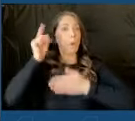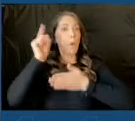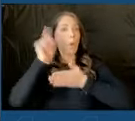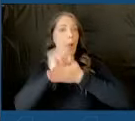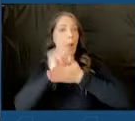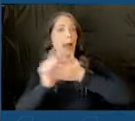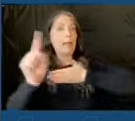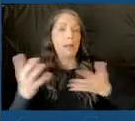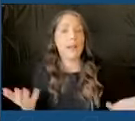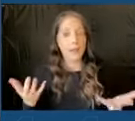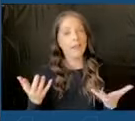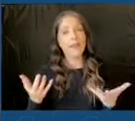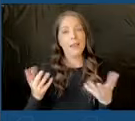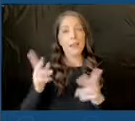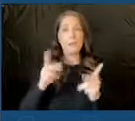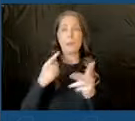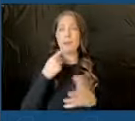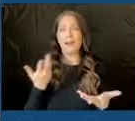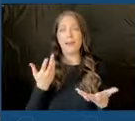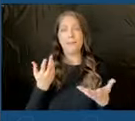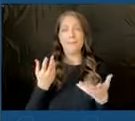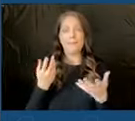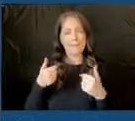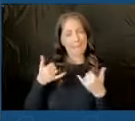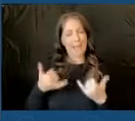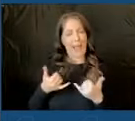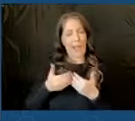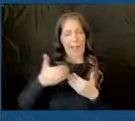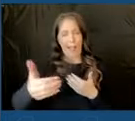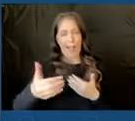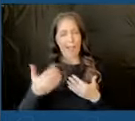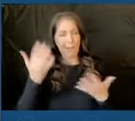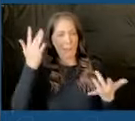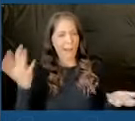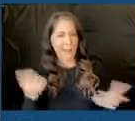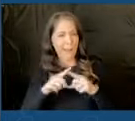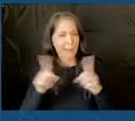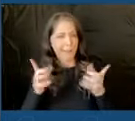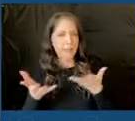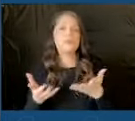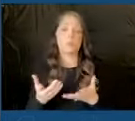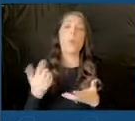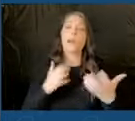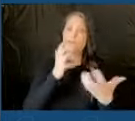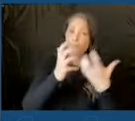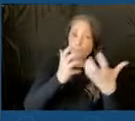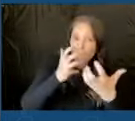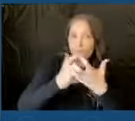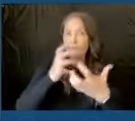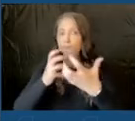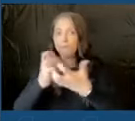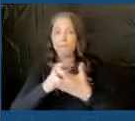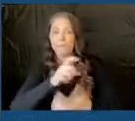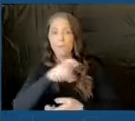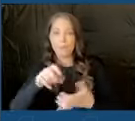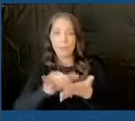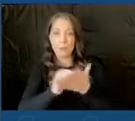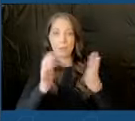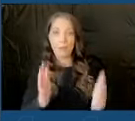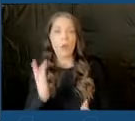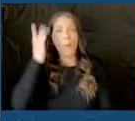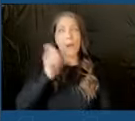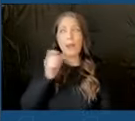to say, well, what's the difference between now and then? So we're adapting to the needs of New Yorkers, and they would think, well, why can't I do it today if you think it's okay? That is